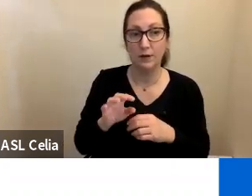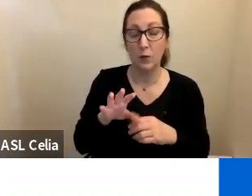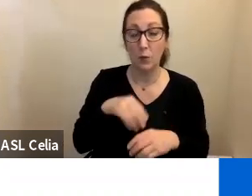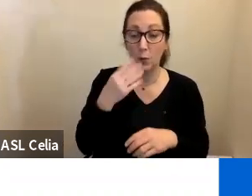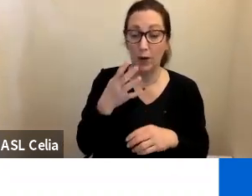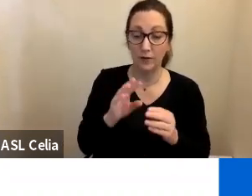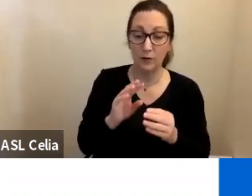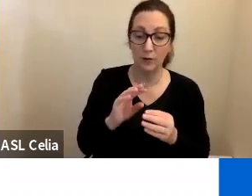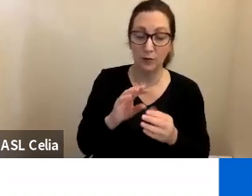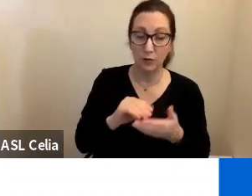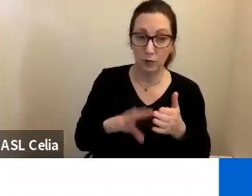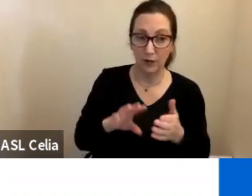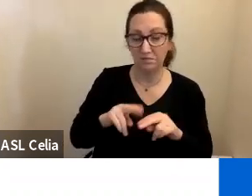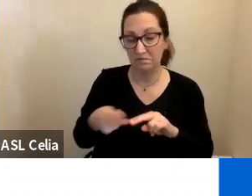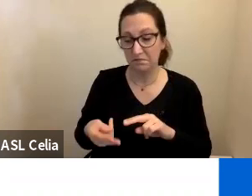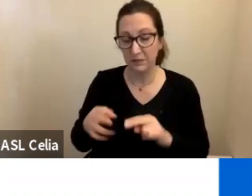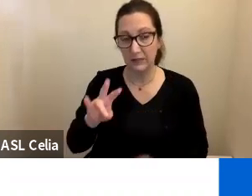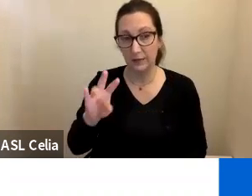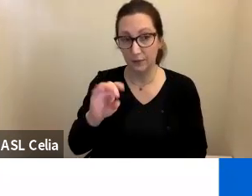white student population, and